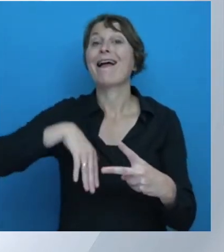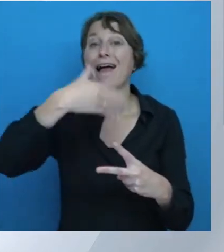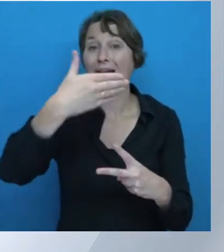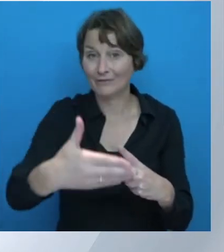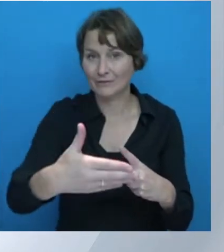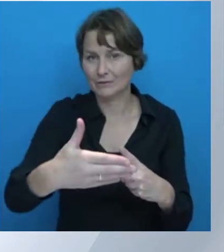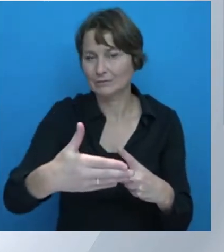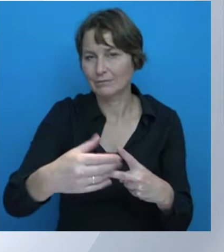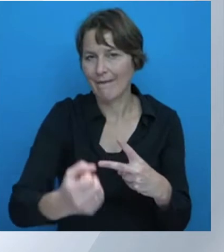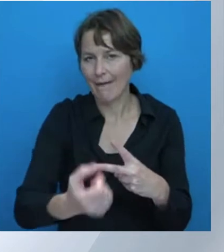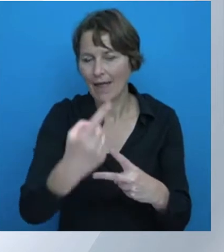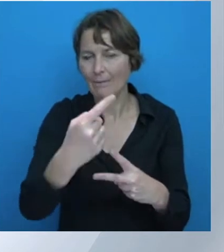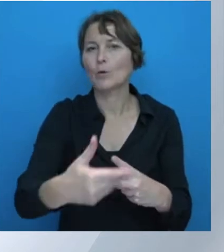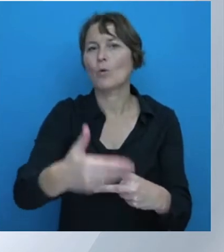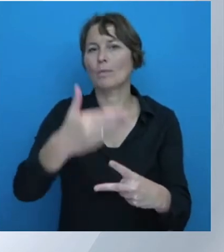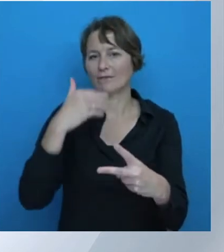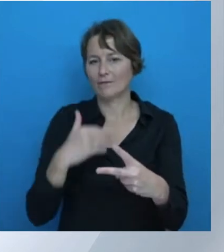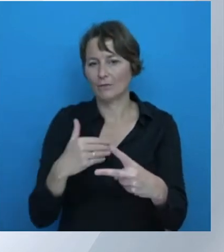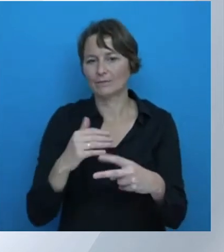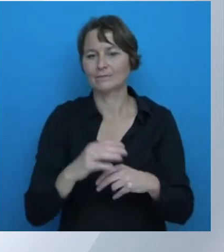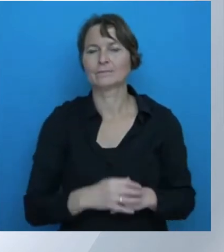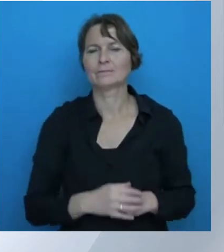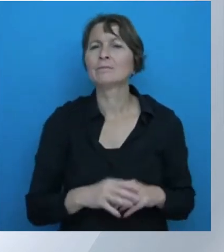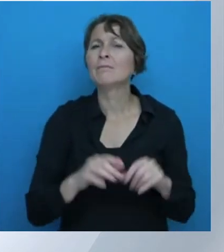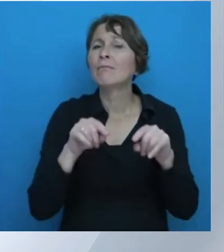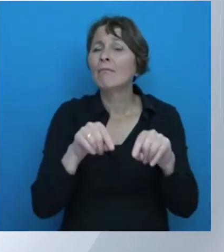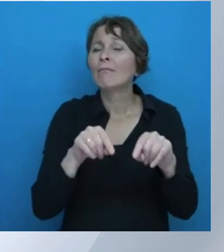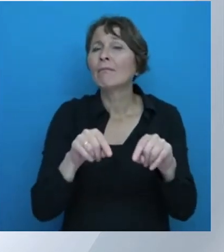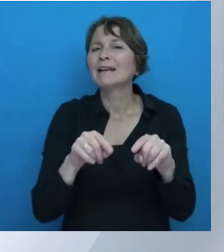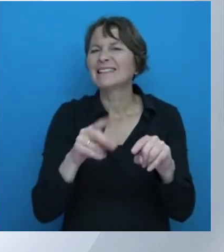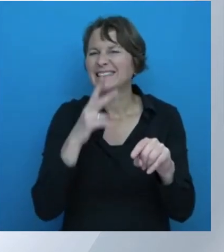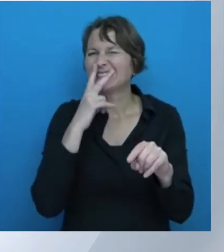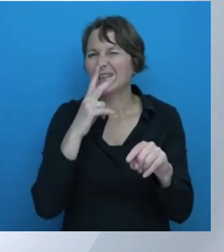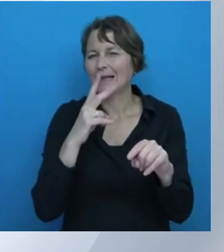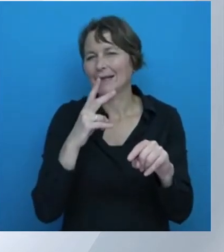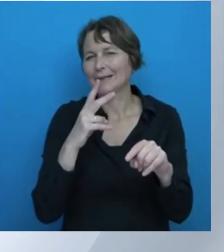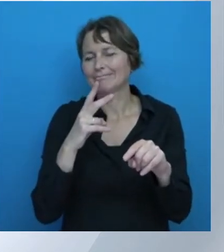of your website. And two is we're going to create the same bolt-on